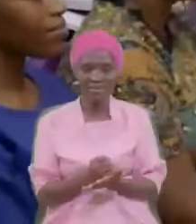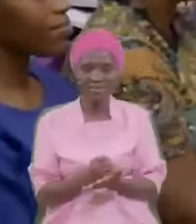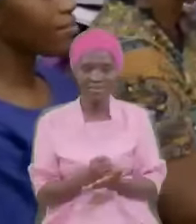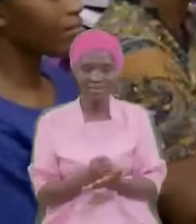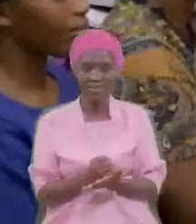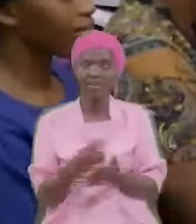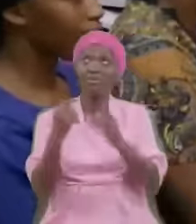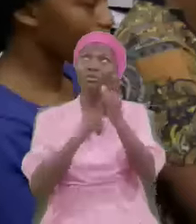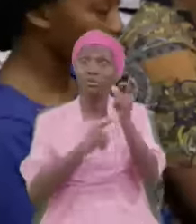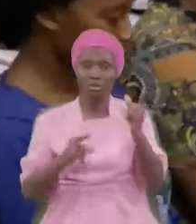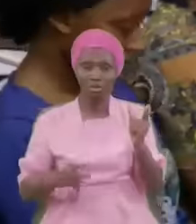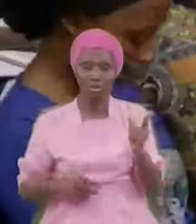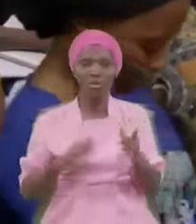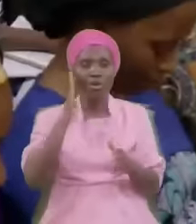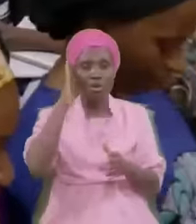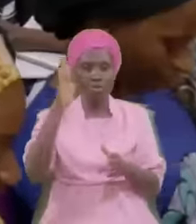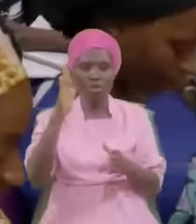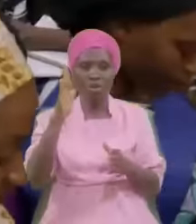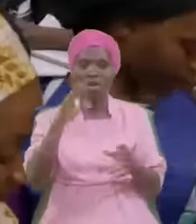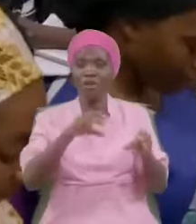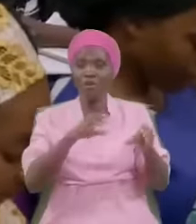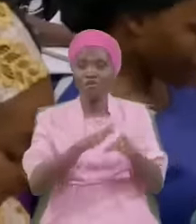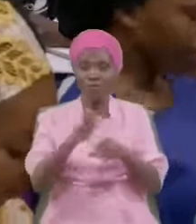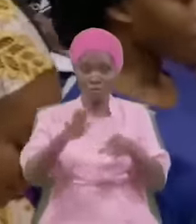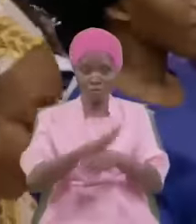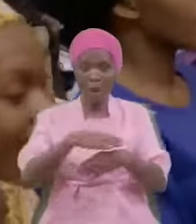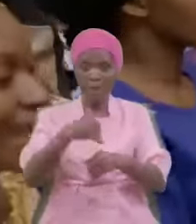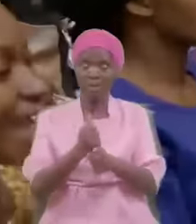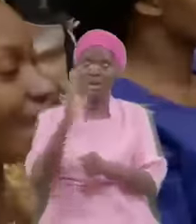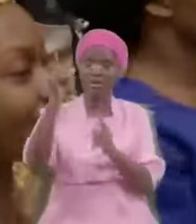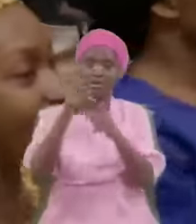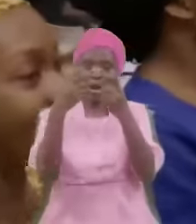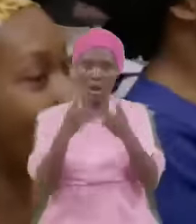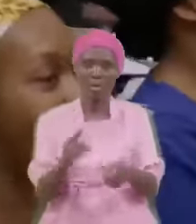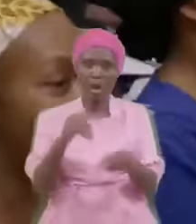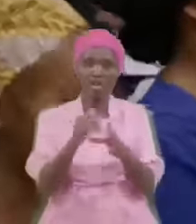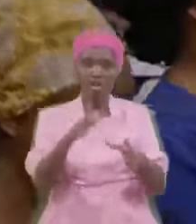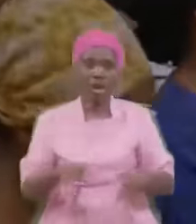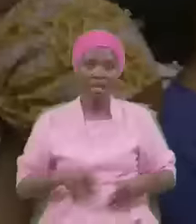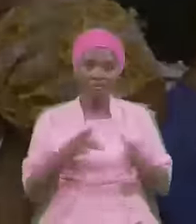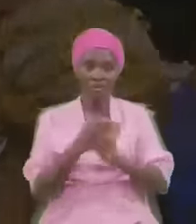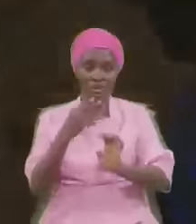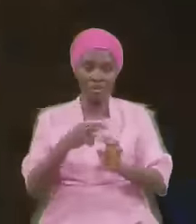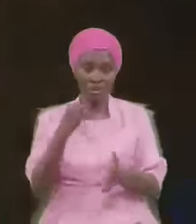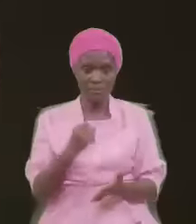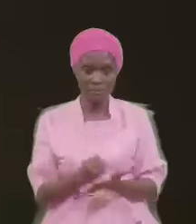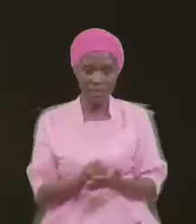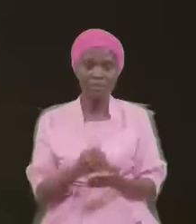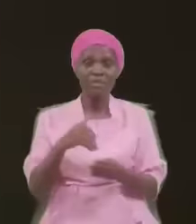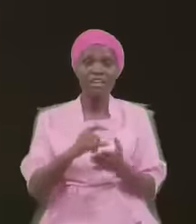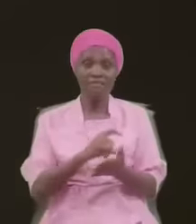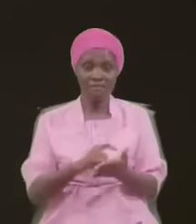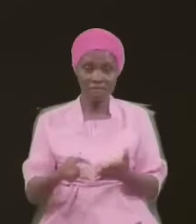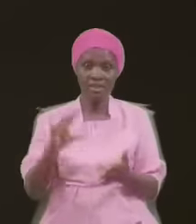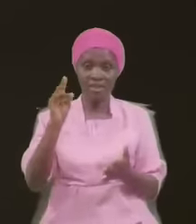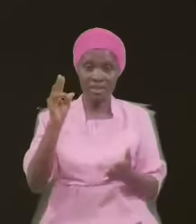The Lord fulfill his word in your life in Jesus' name. Look at verse 19. Verse